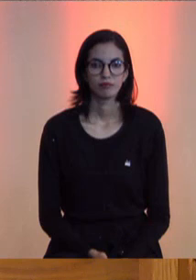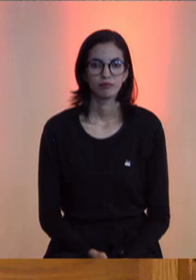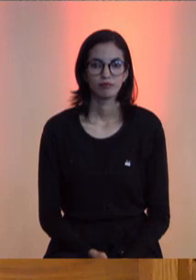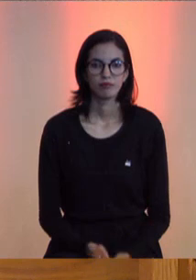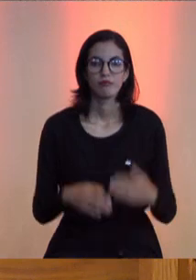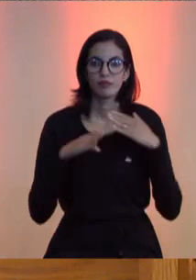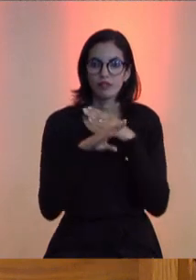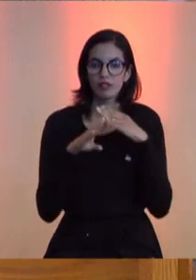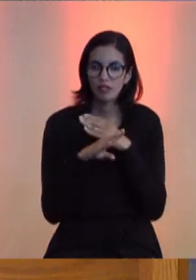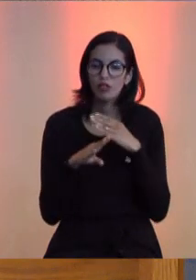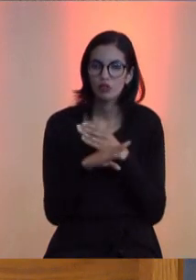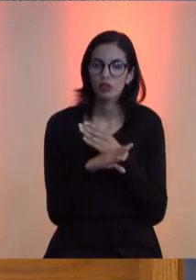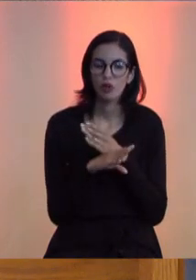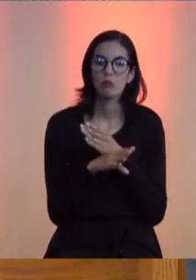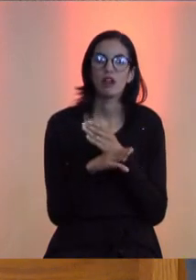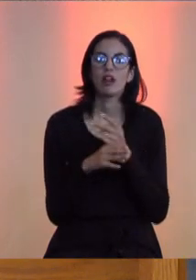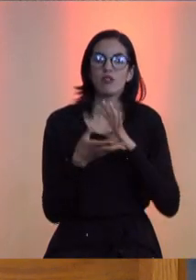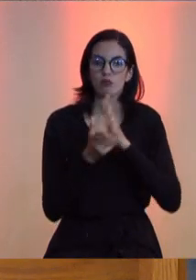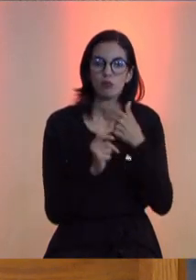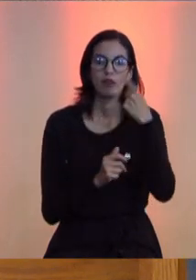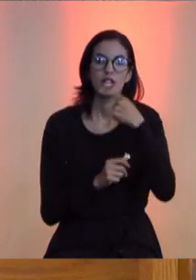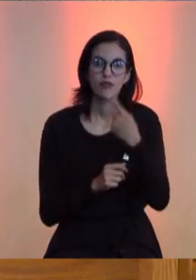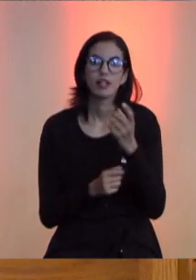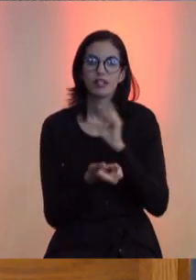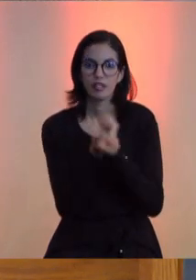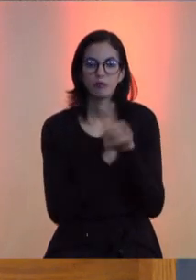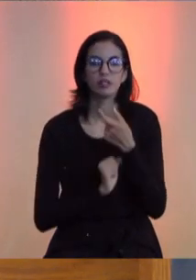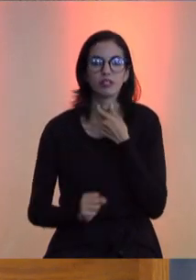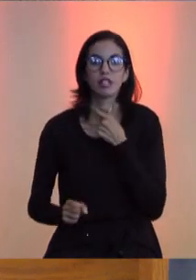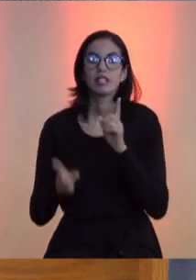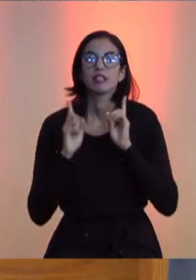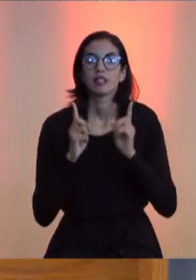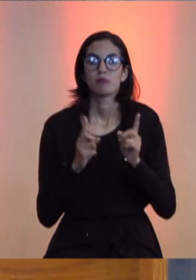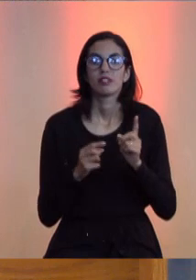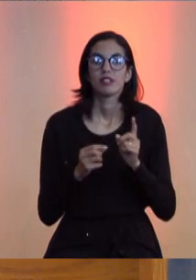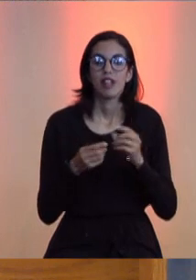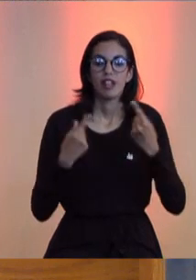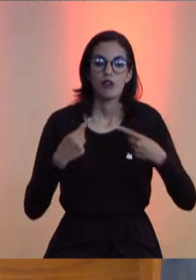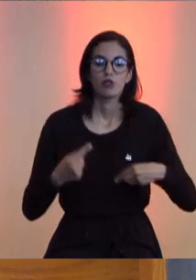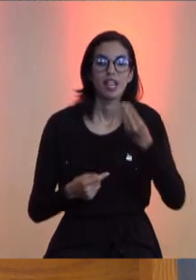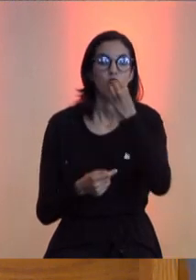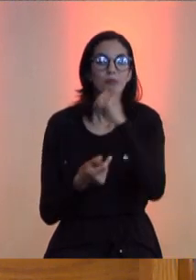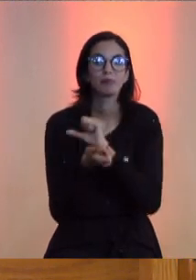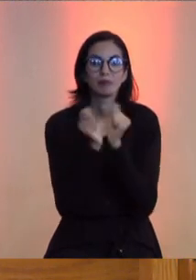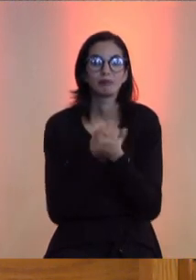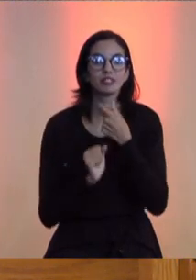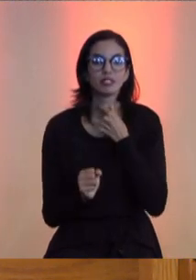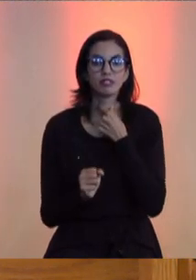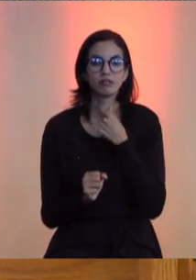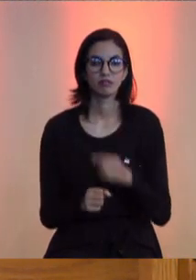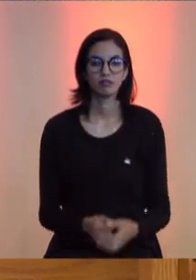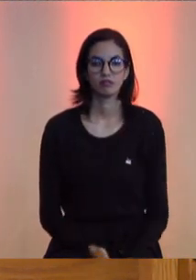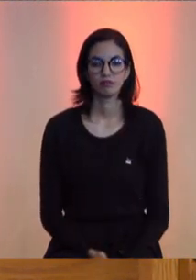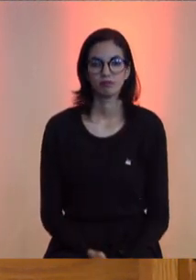tratar de cambiar tu apetito. You see, Shadrach, Meshach, Daniel, they didn't have any problem with names. They accepted those